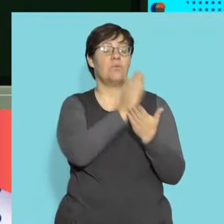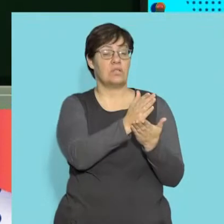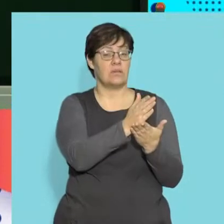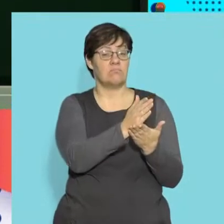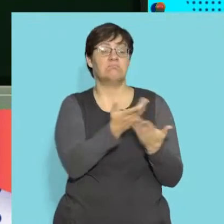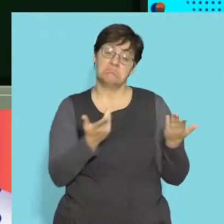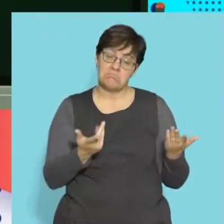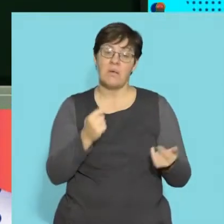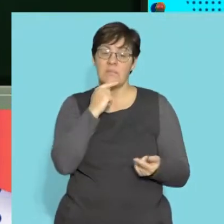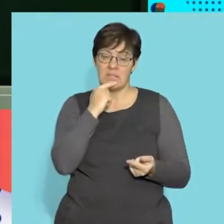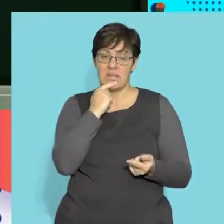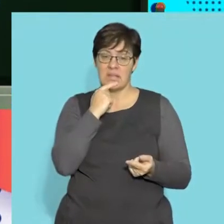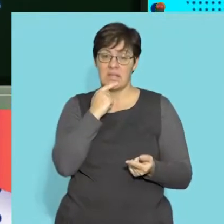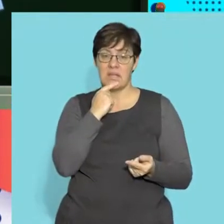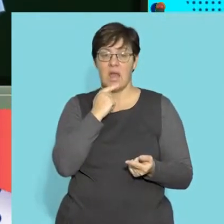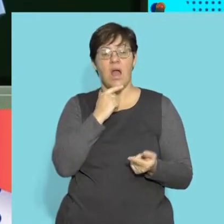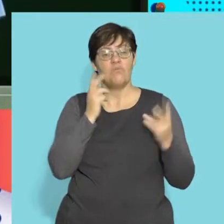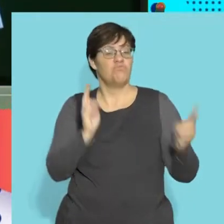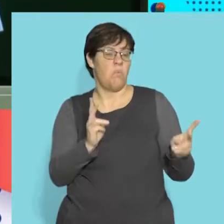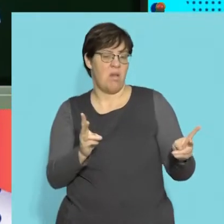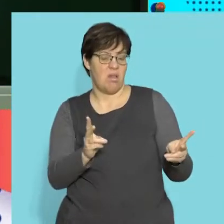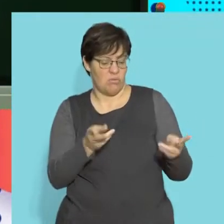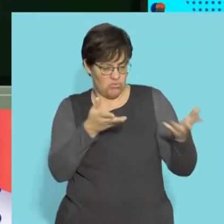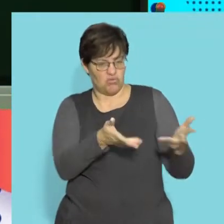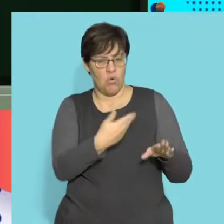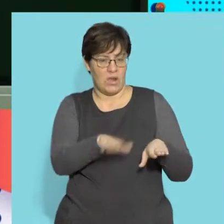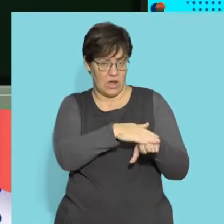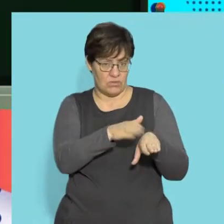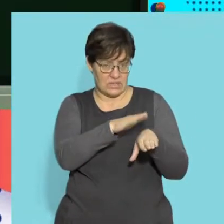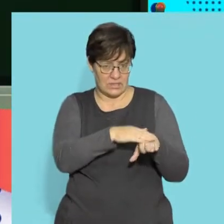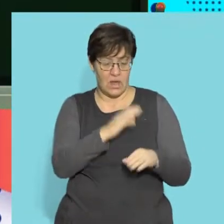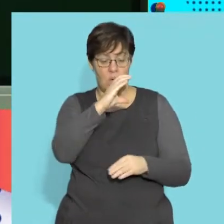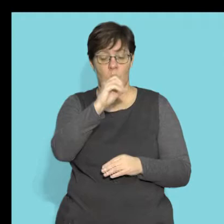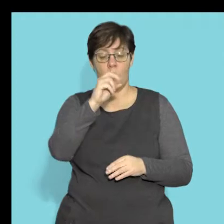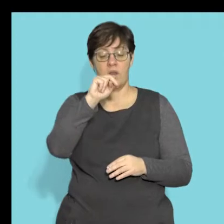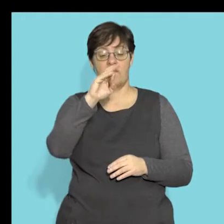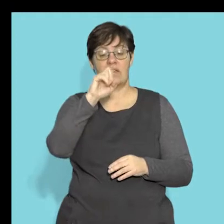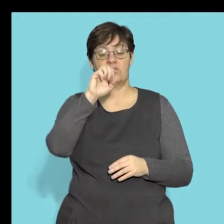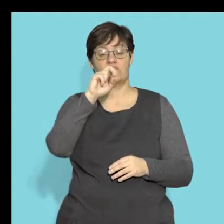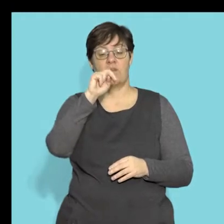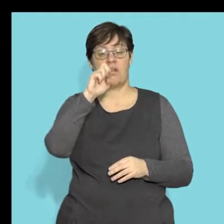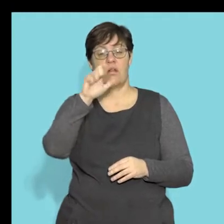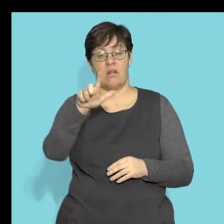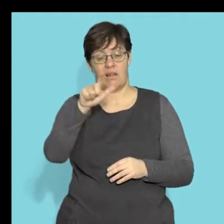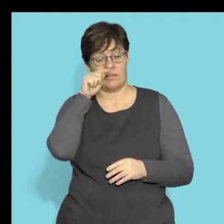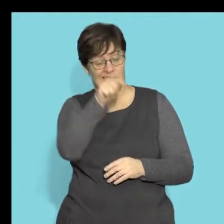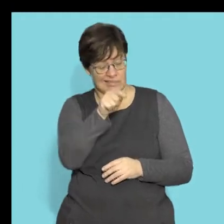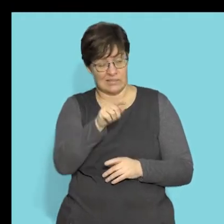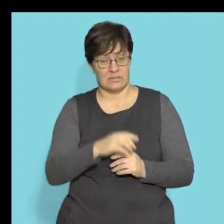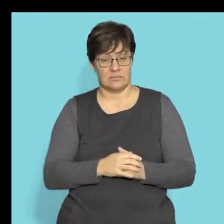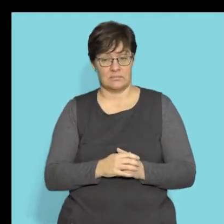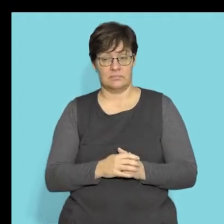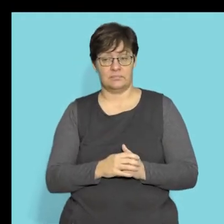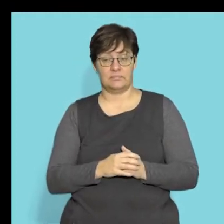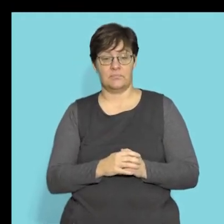take that direction as the direction of conventional current. So make sure that you've got that very clear in